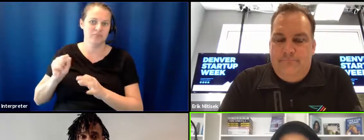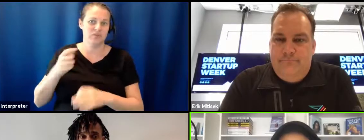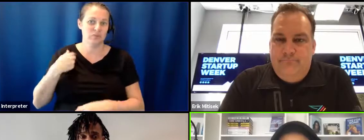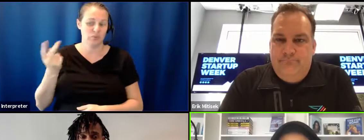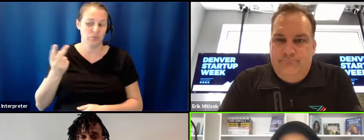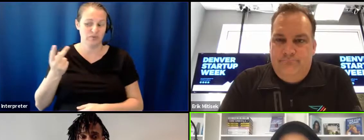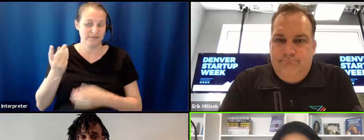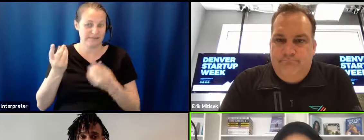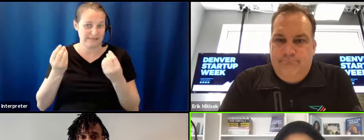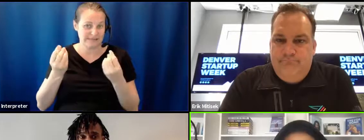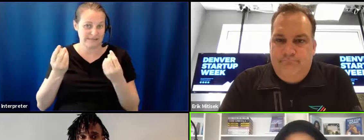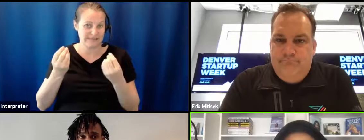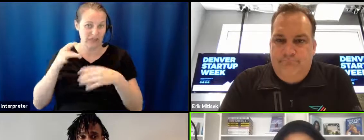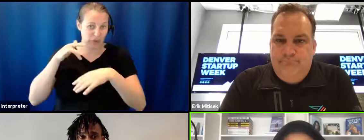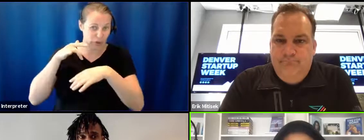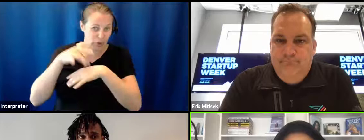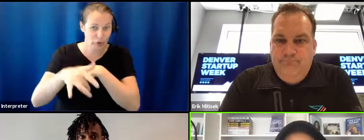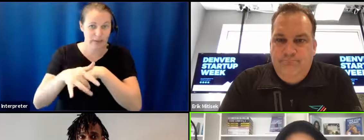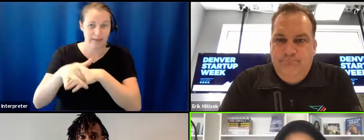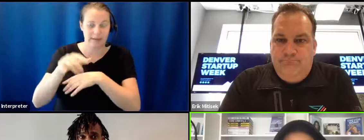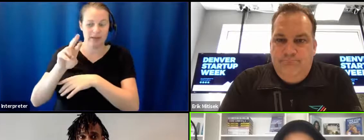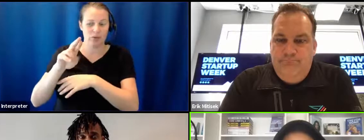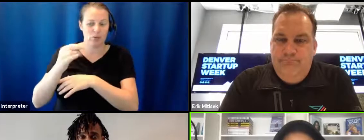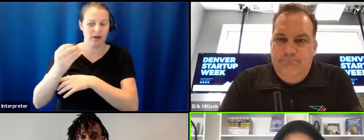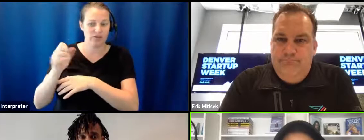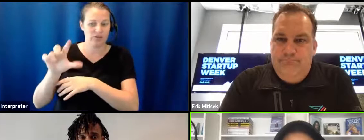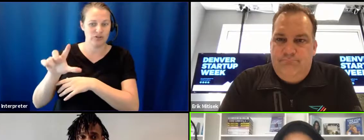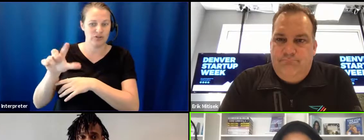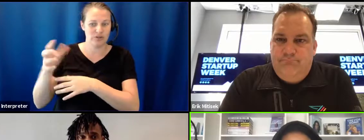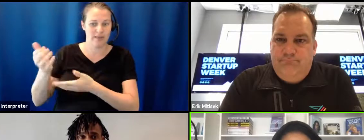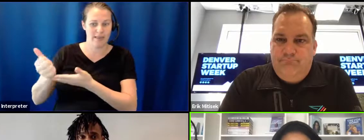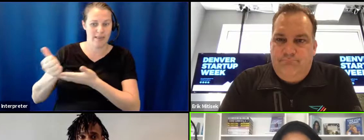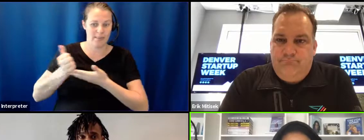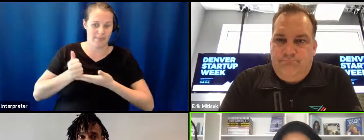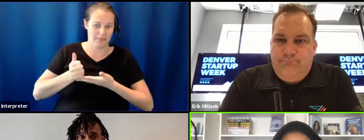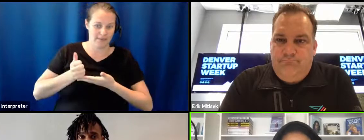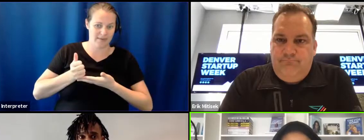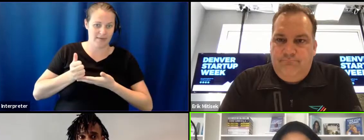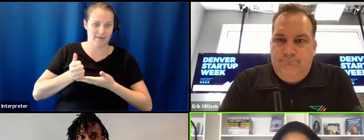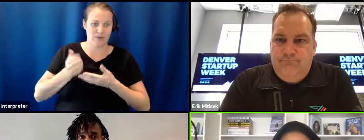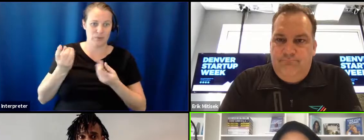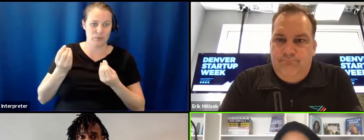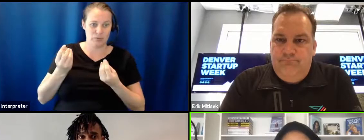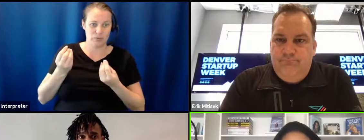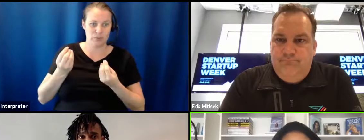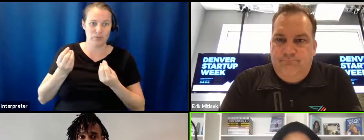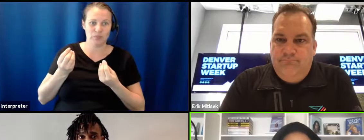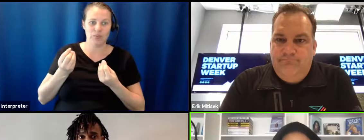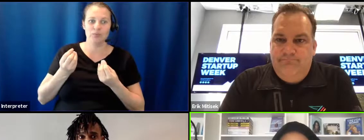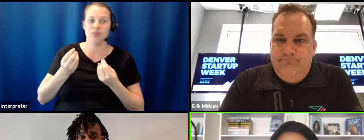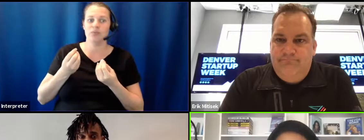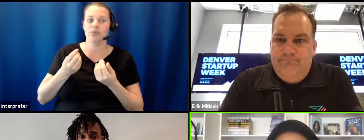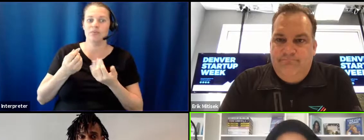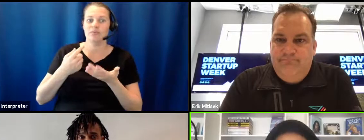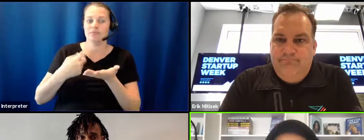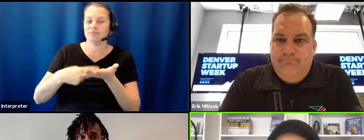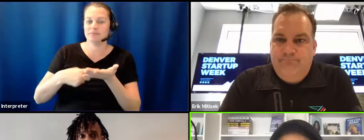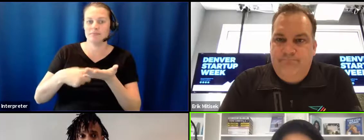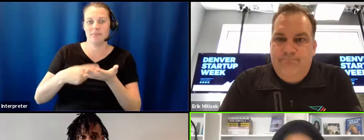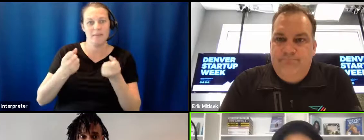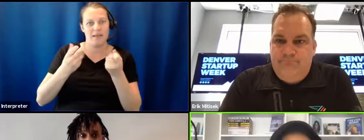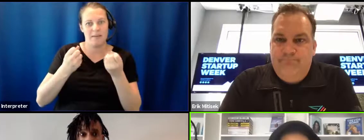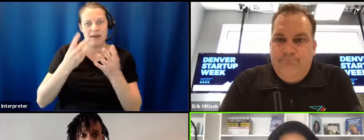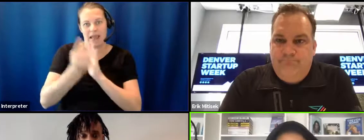and what Rachel was so incredibly helpful with, was like going through hours and hours